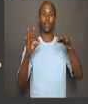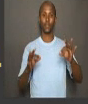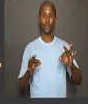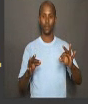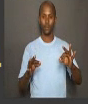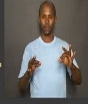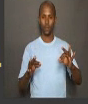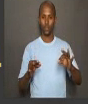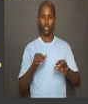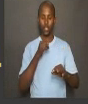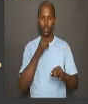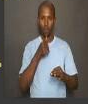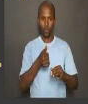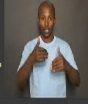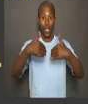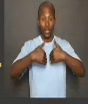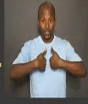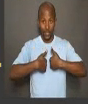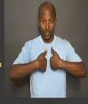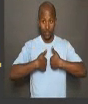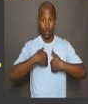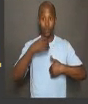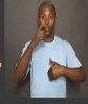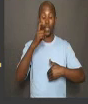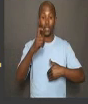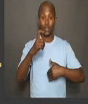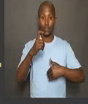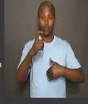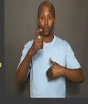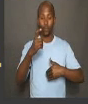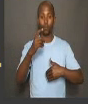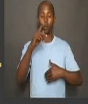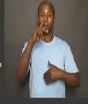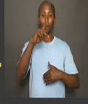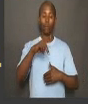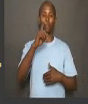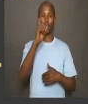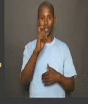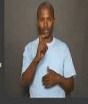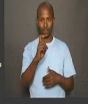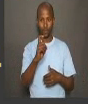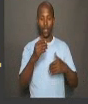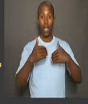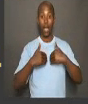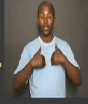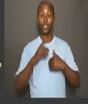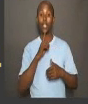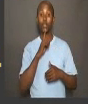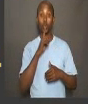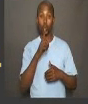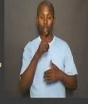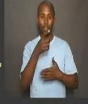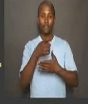there does not exist x for p of x has a truth